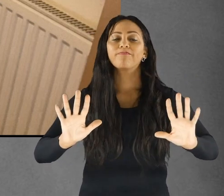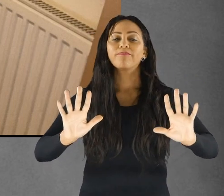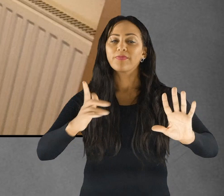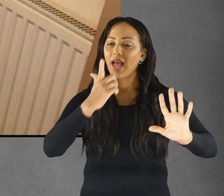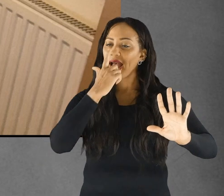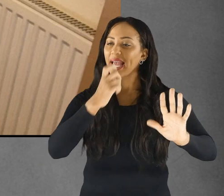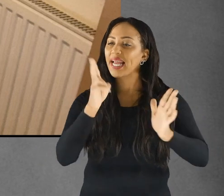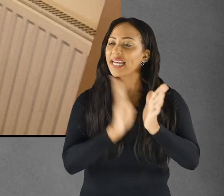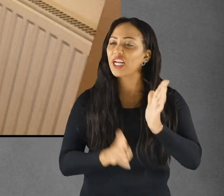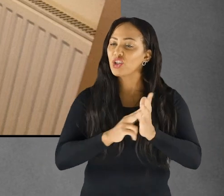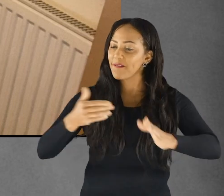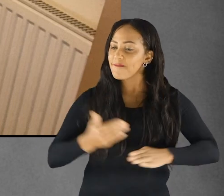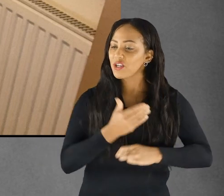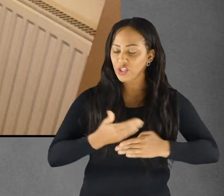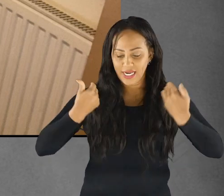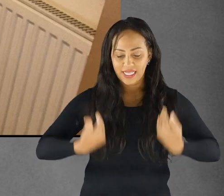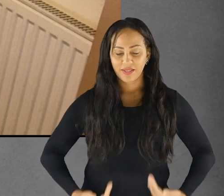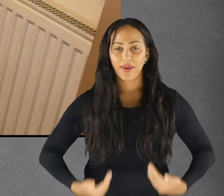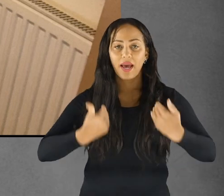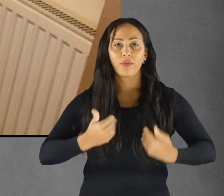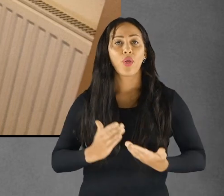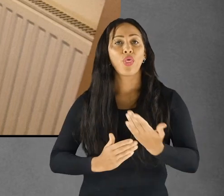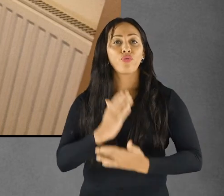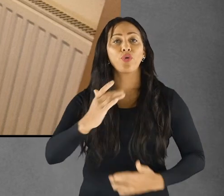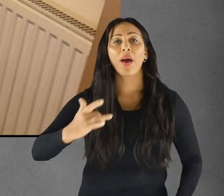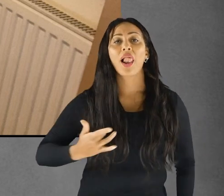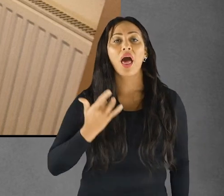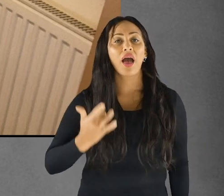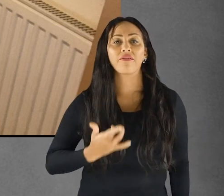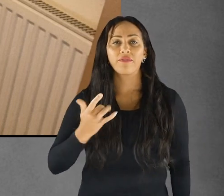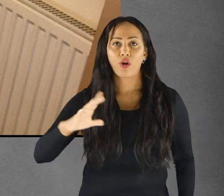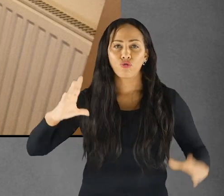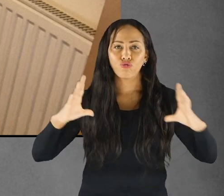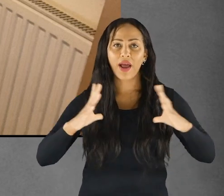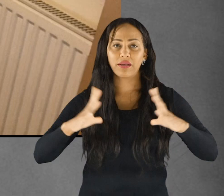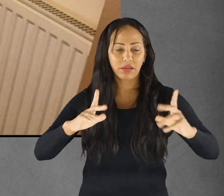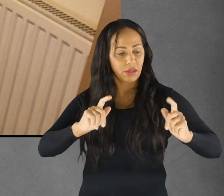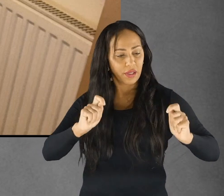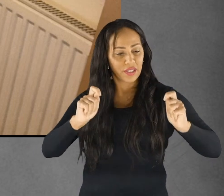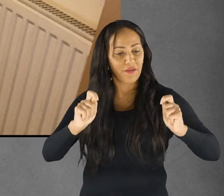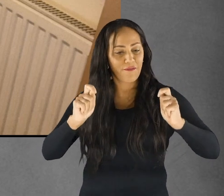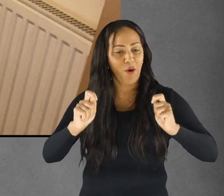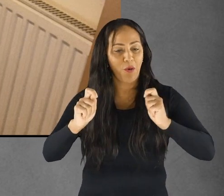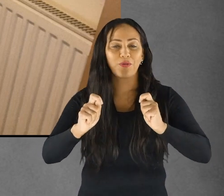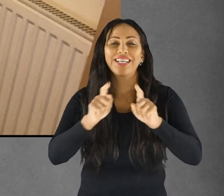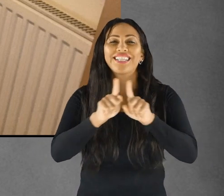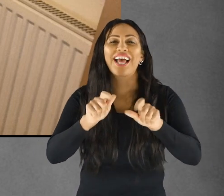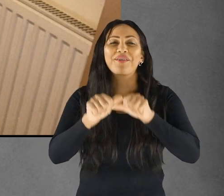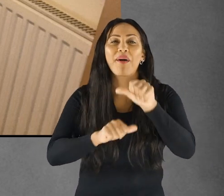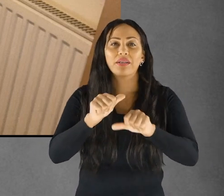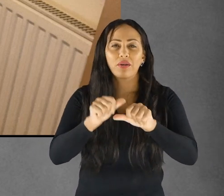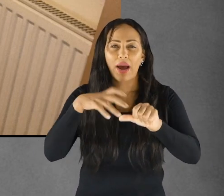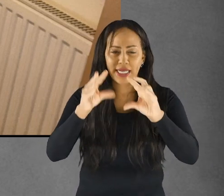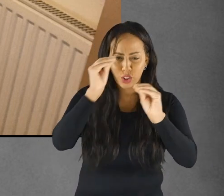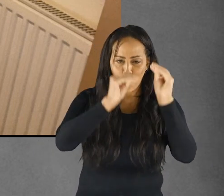one to function as they naturally are. Throughout my life, rest has evolved and become a puzzle that I